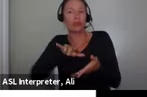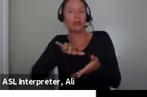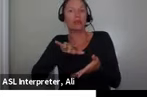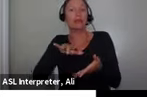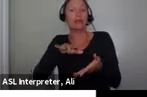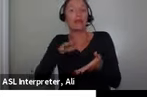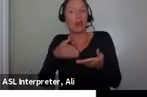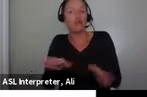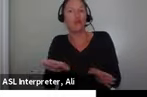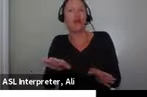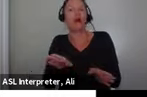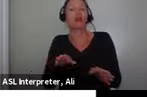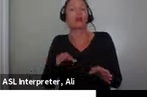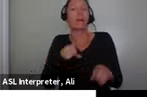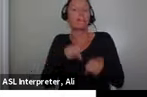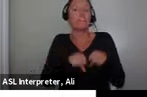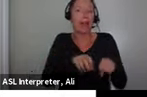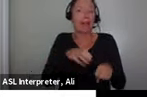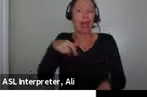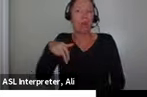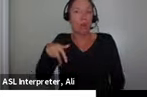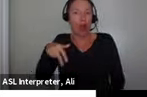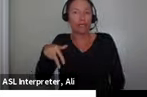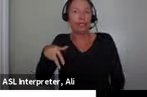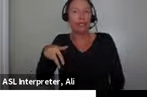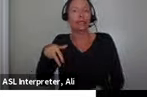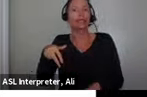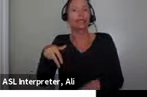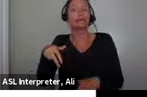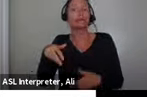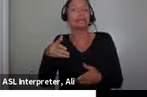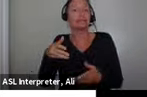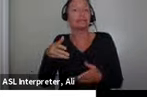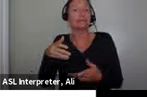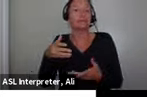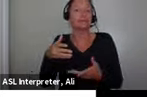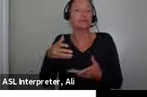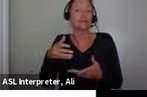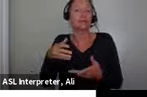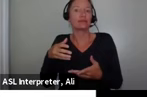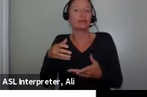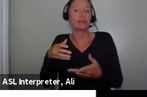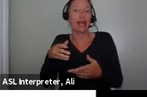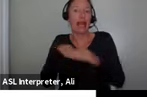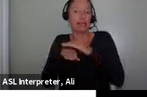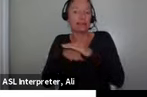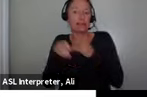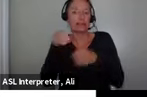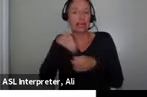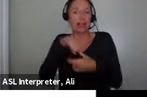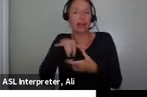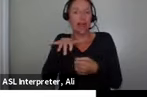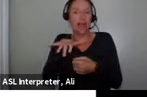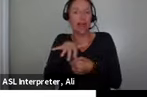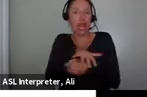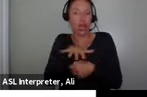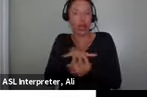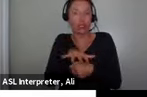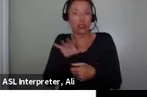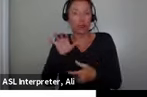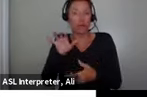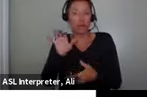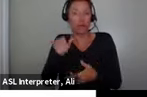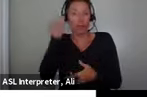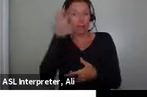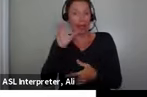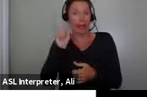ped facilities in the area, and so we may want to ask that gentleman to leave his name and